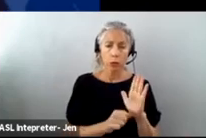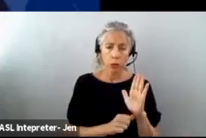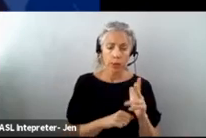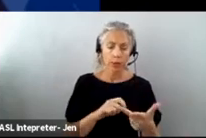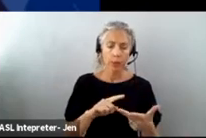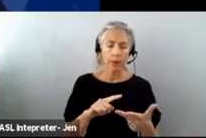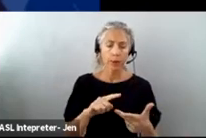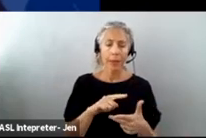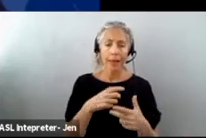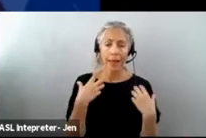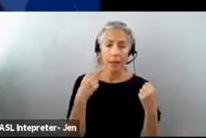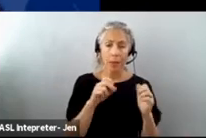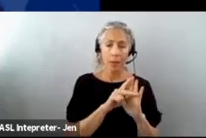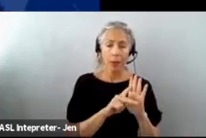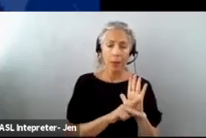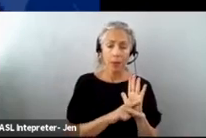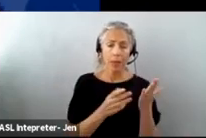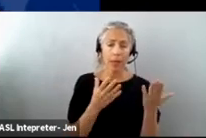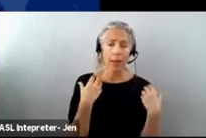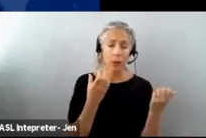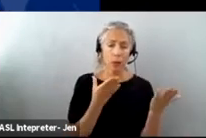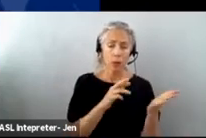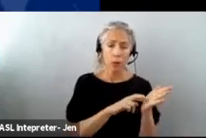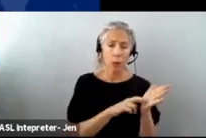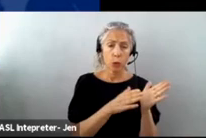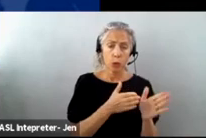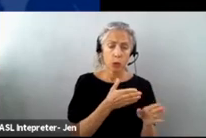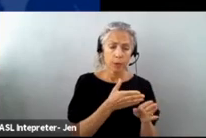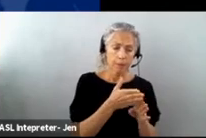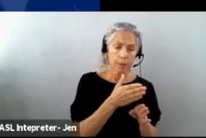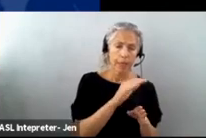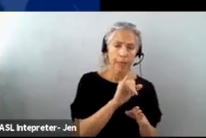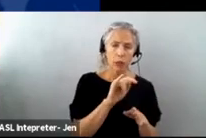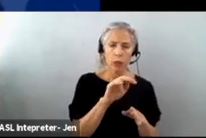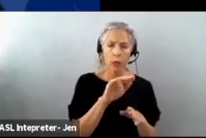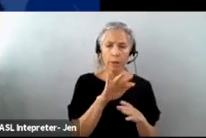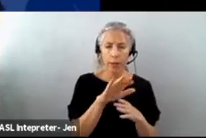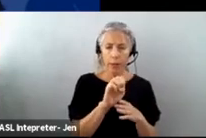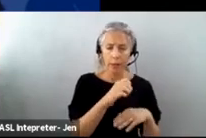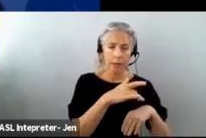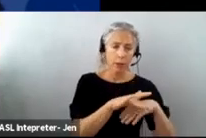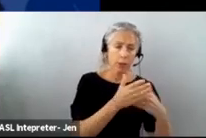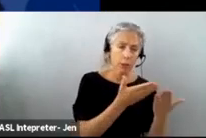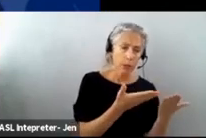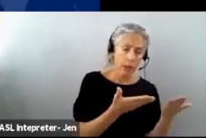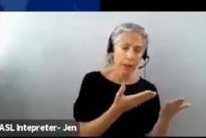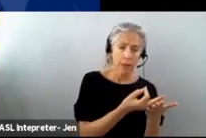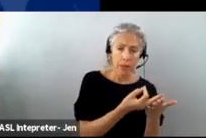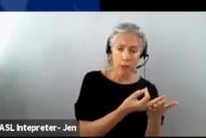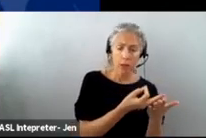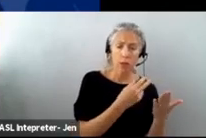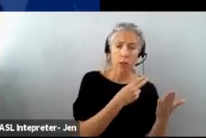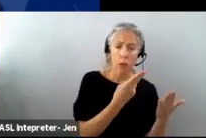Dr. Landry is a health policy and health services researcher. His area of study is the interface between available supply, for example, financial and